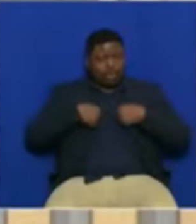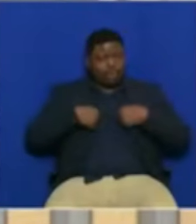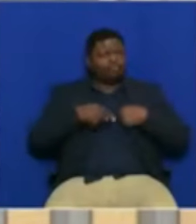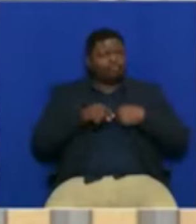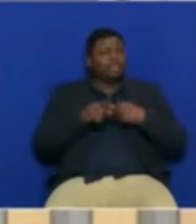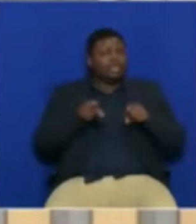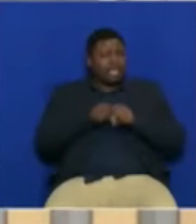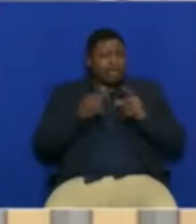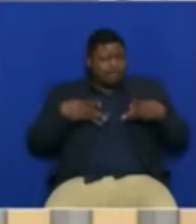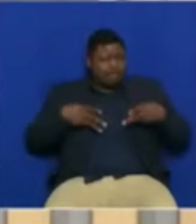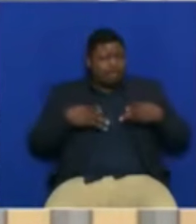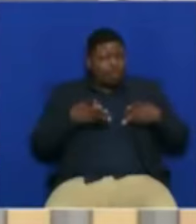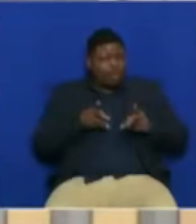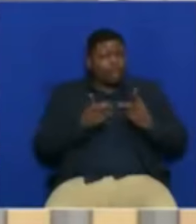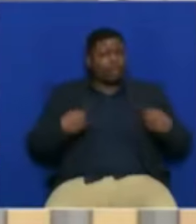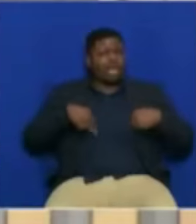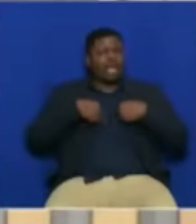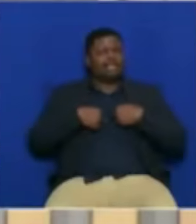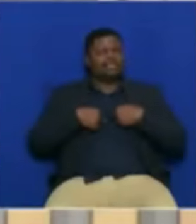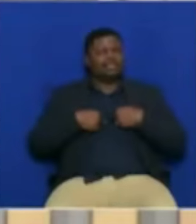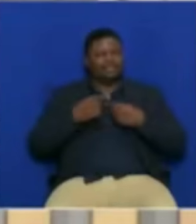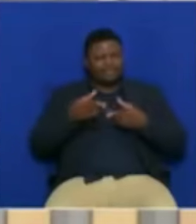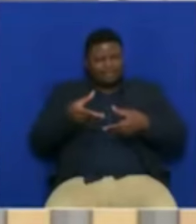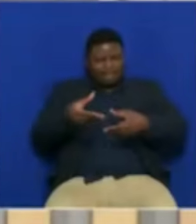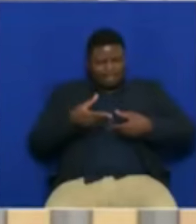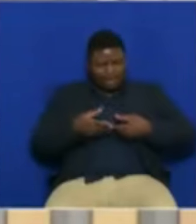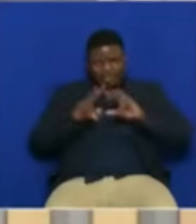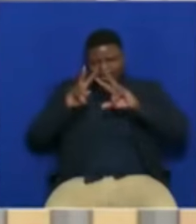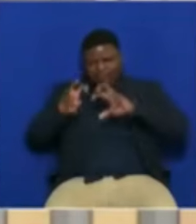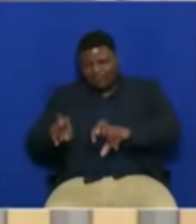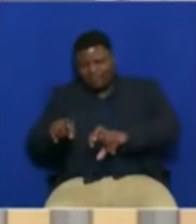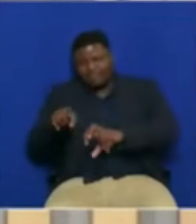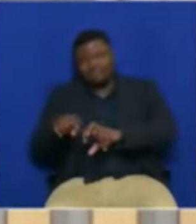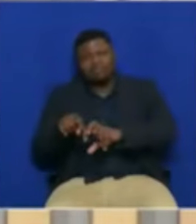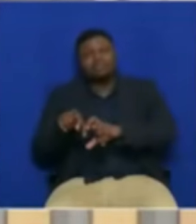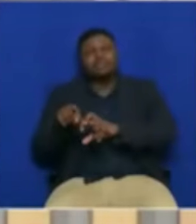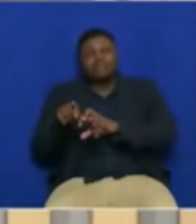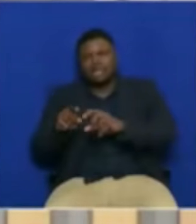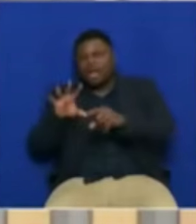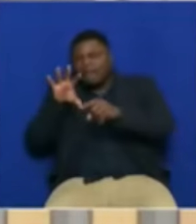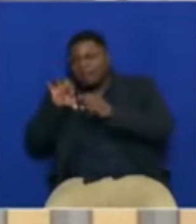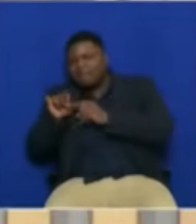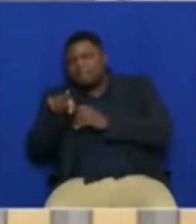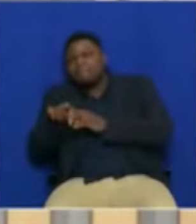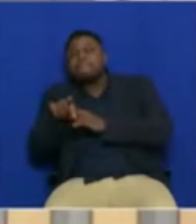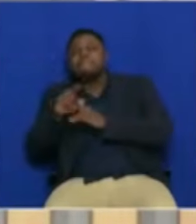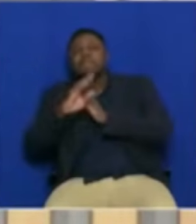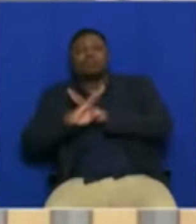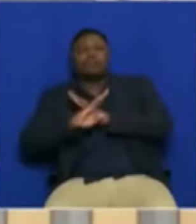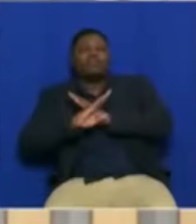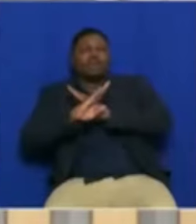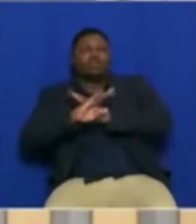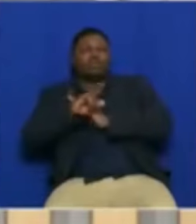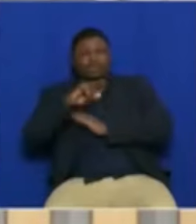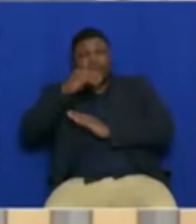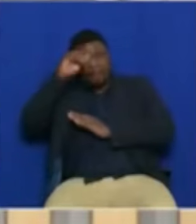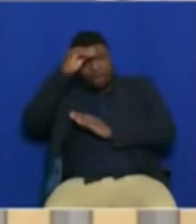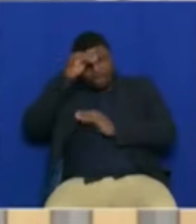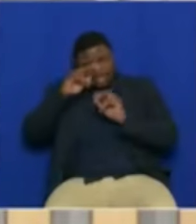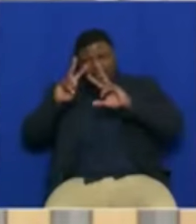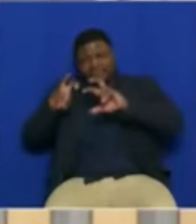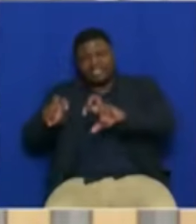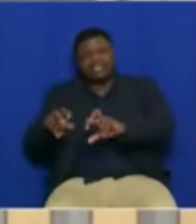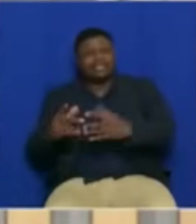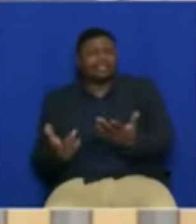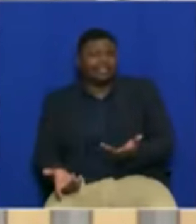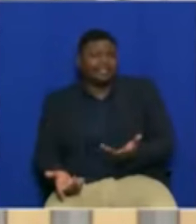there that points to defeating the ends of justice. From there, it led us to an internal investigation that was conducted